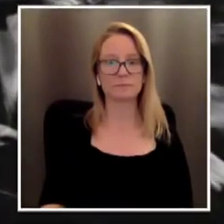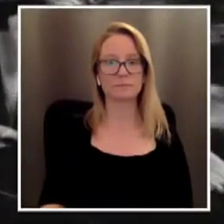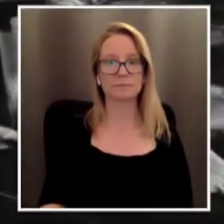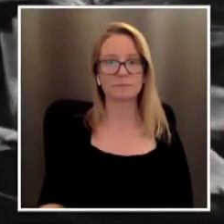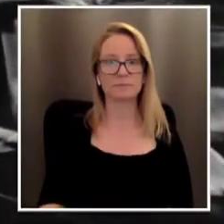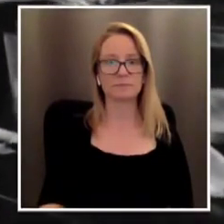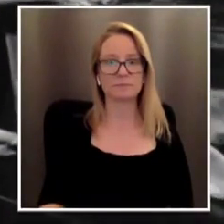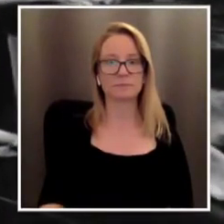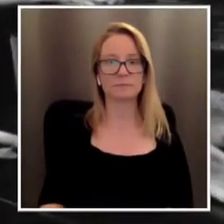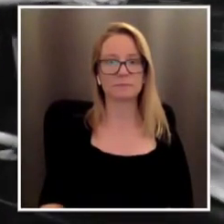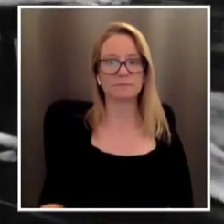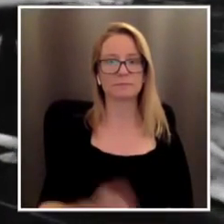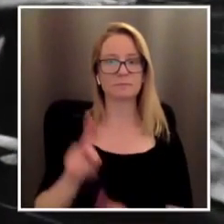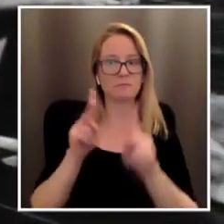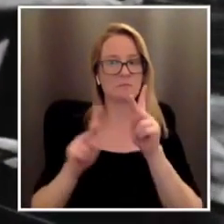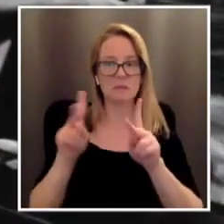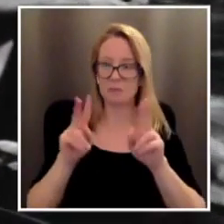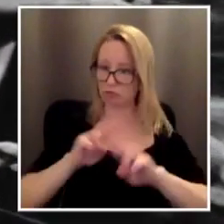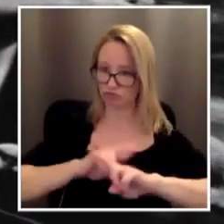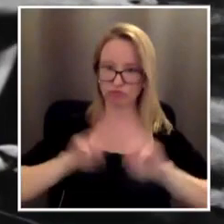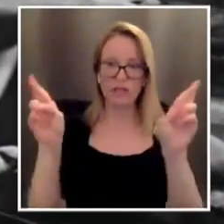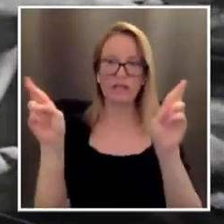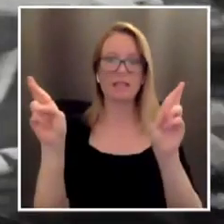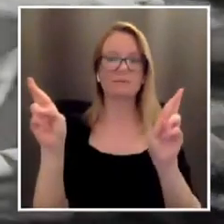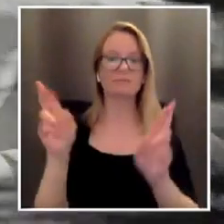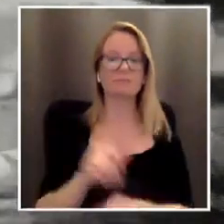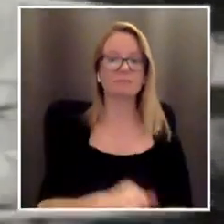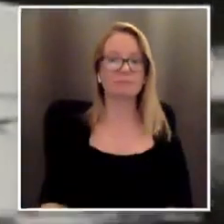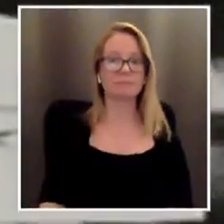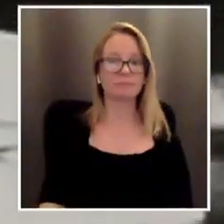So people get ready.